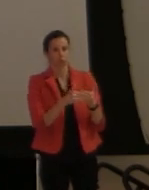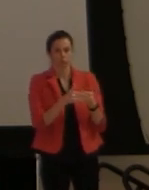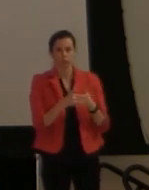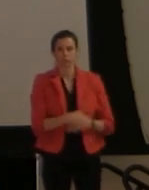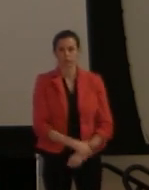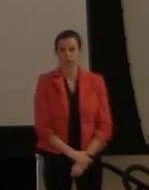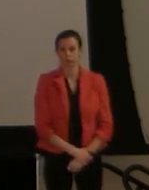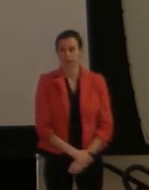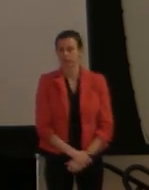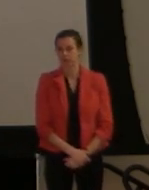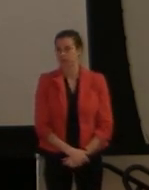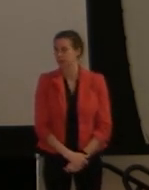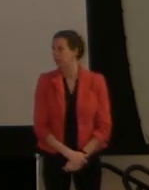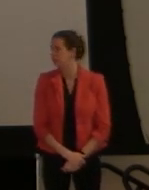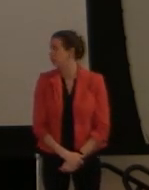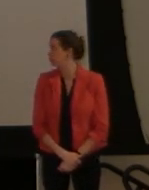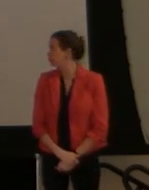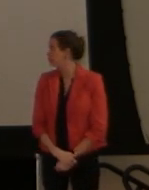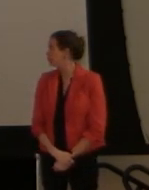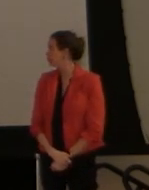the way.